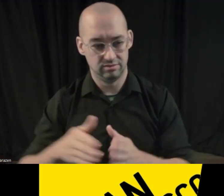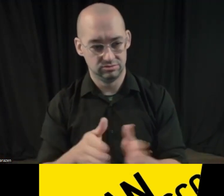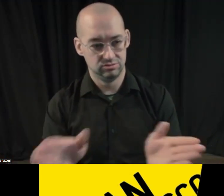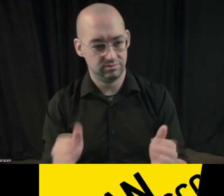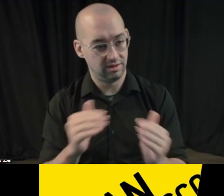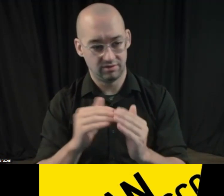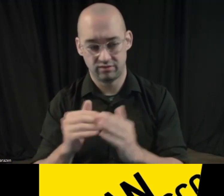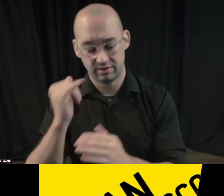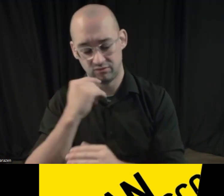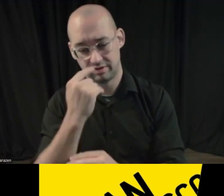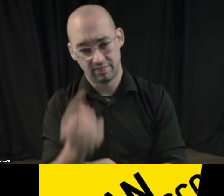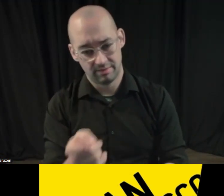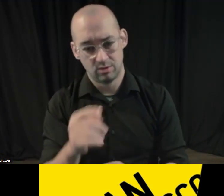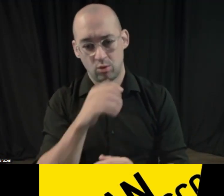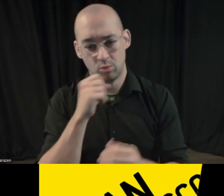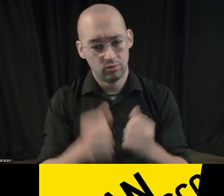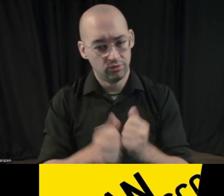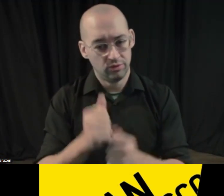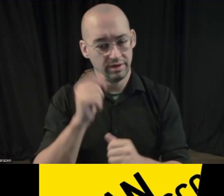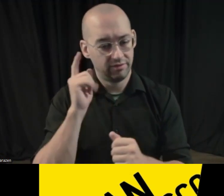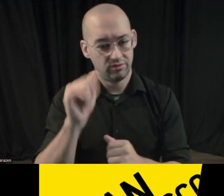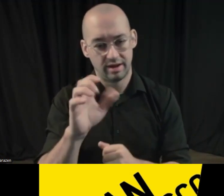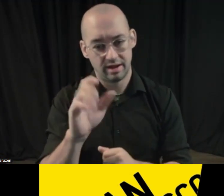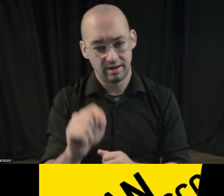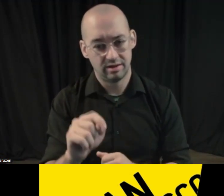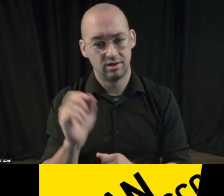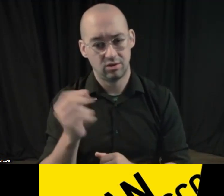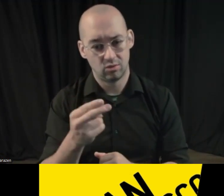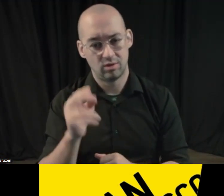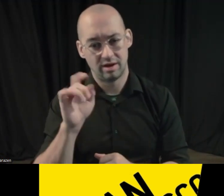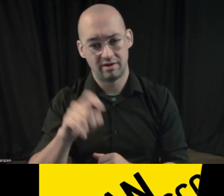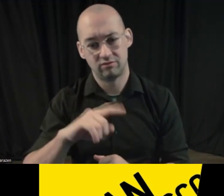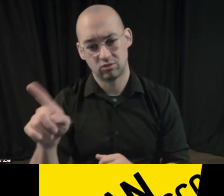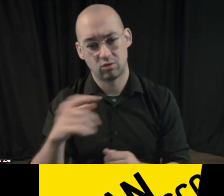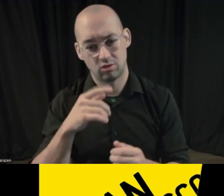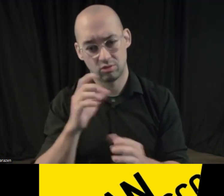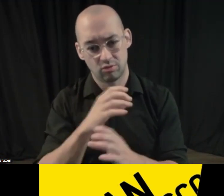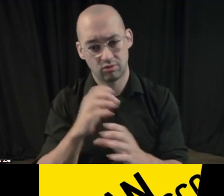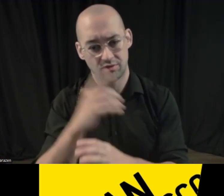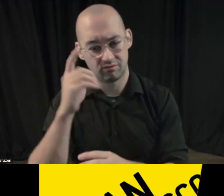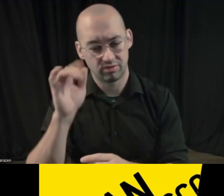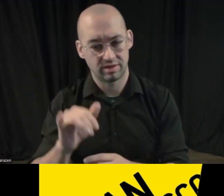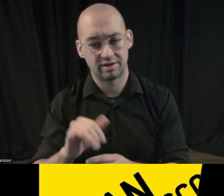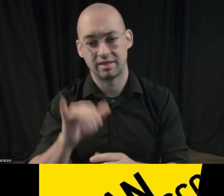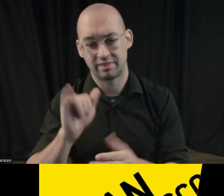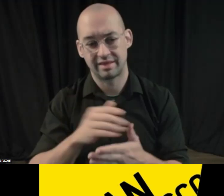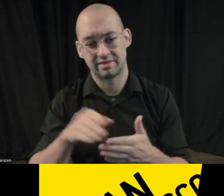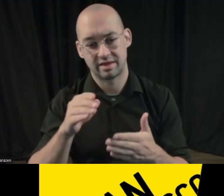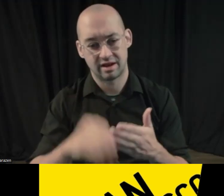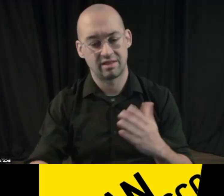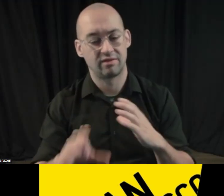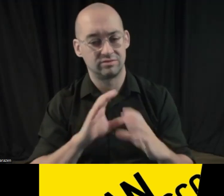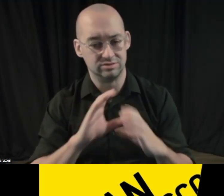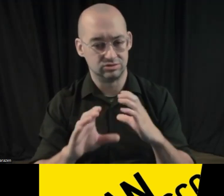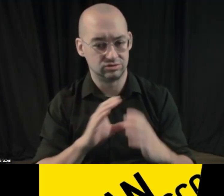about the Older Californians Act and all that stuff, and they're like, oh, really? I have to go look for it. And then that's the end of that conversation. So I'm just wondering if there's anywhere in